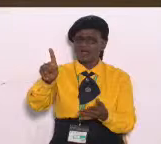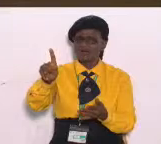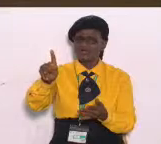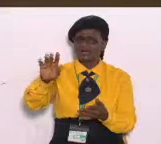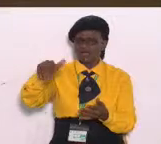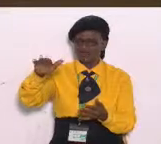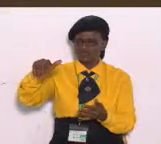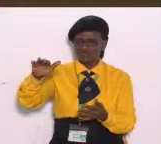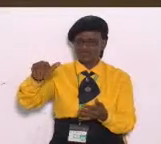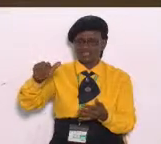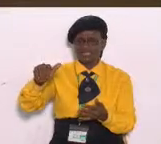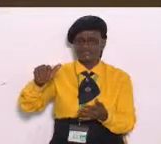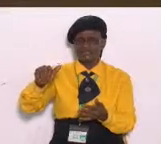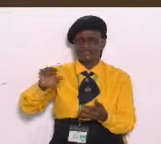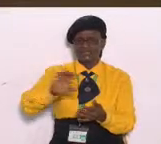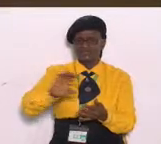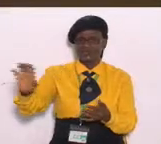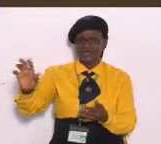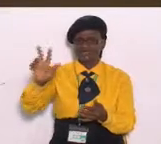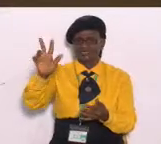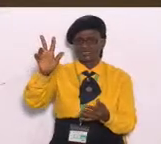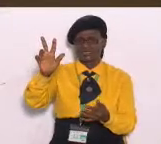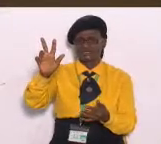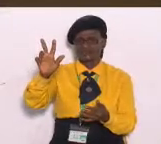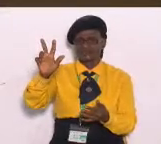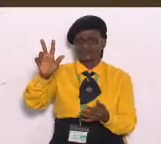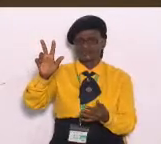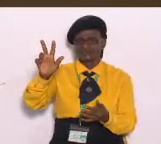115, verse 3.